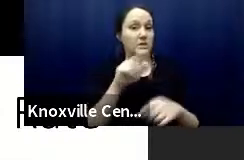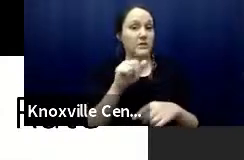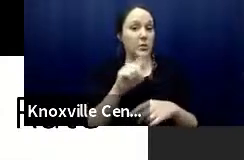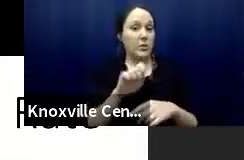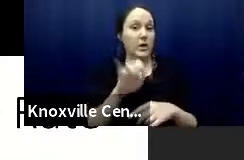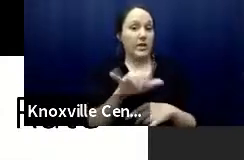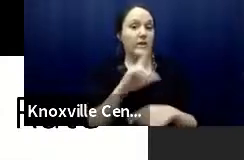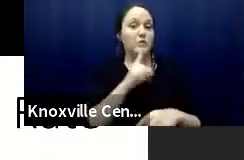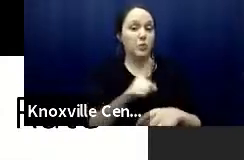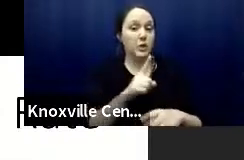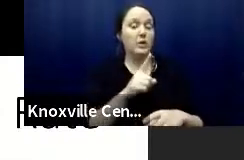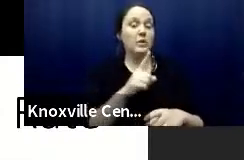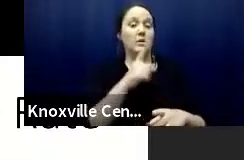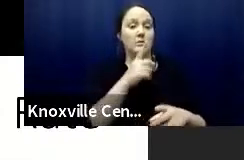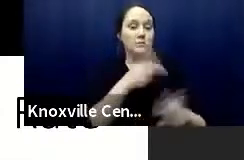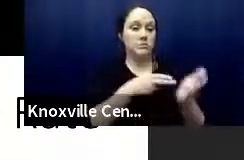real.